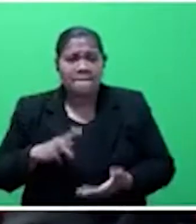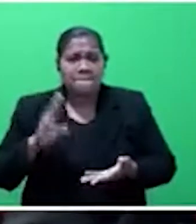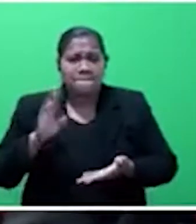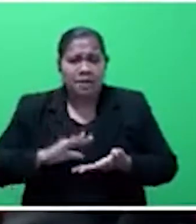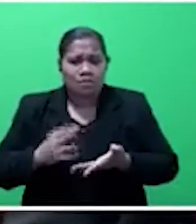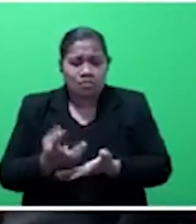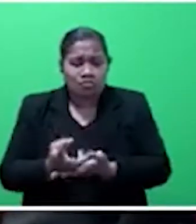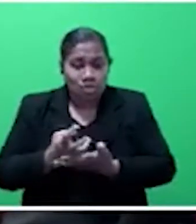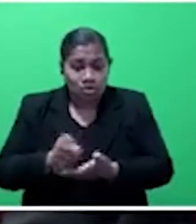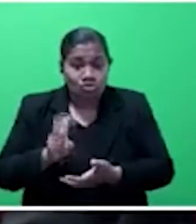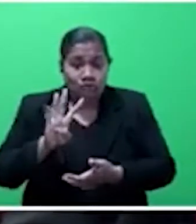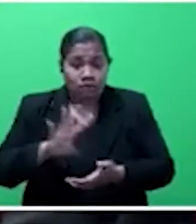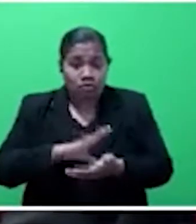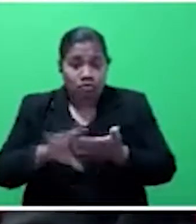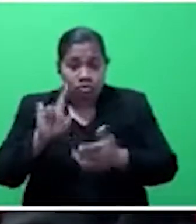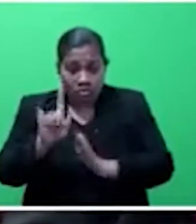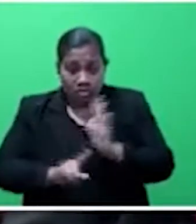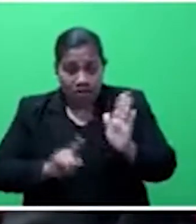$4 per hour